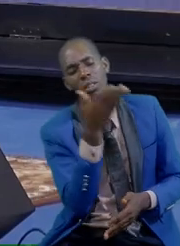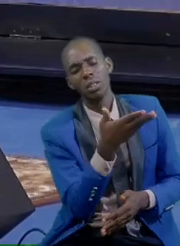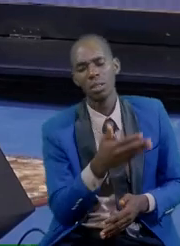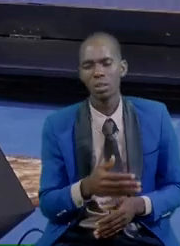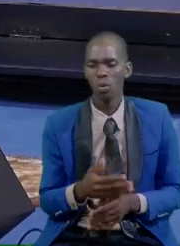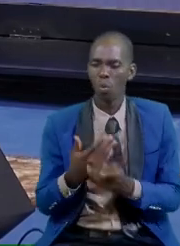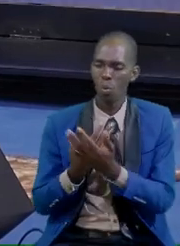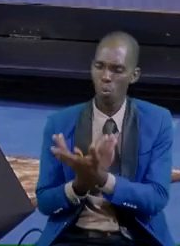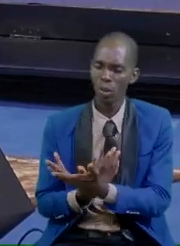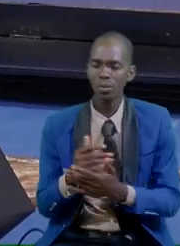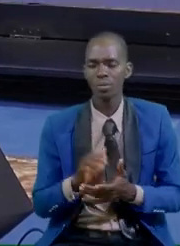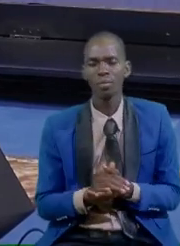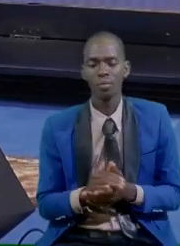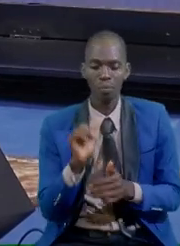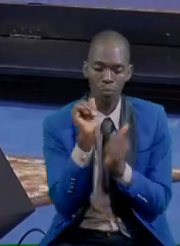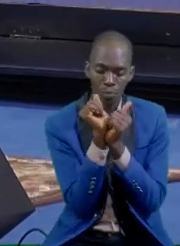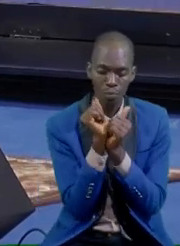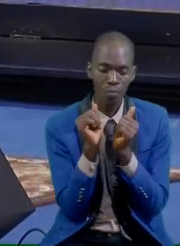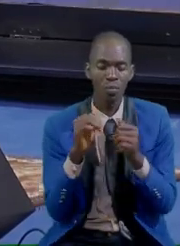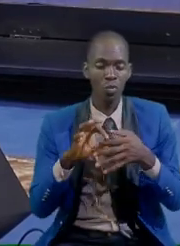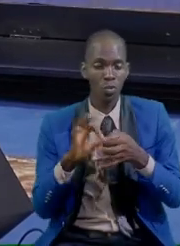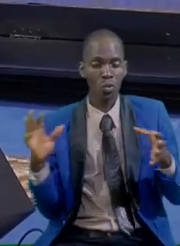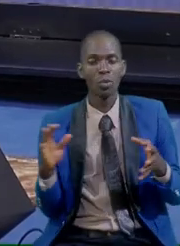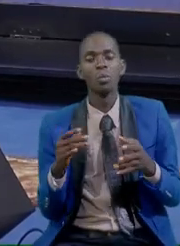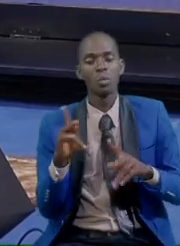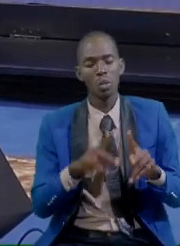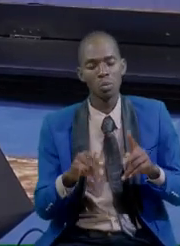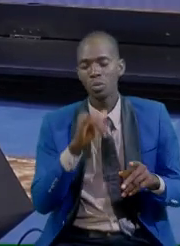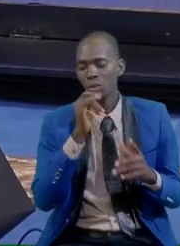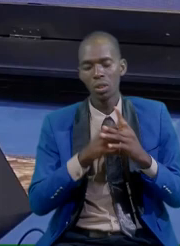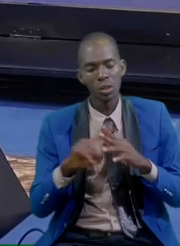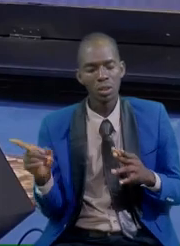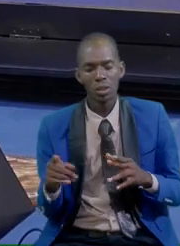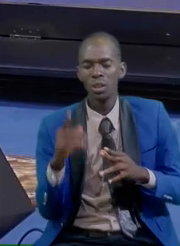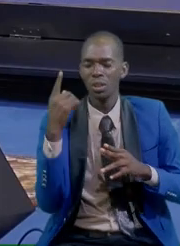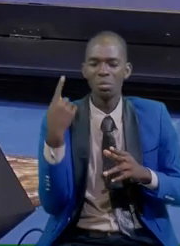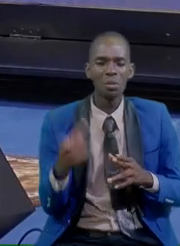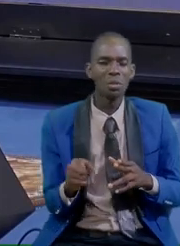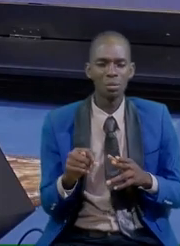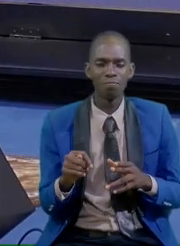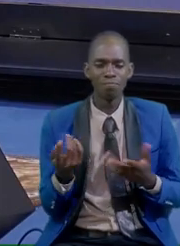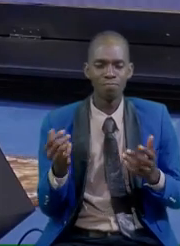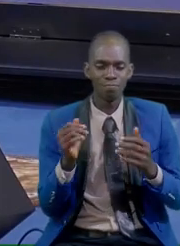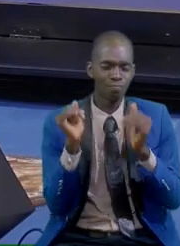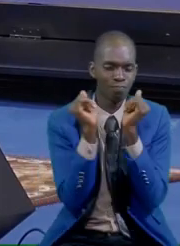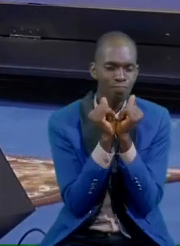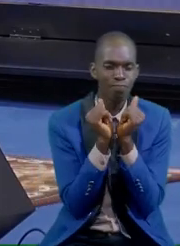there. The chains were broken. They are all there. And everything that tied them down and